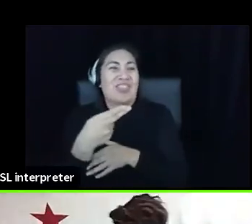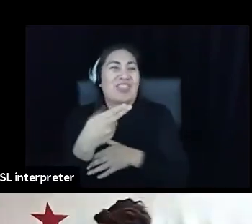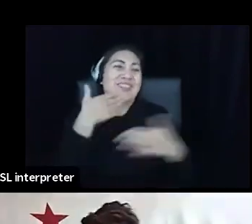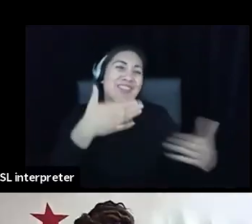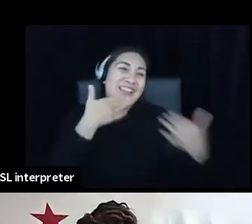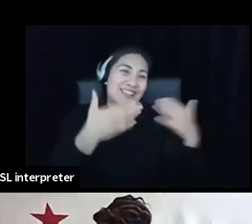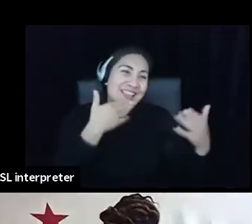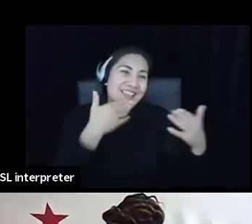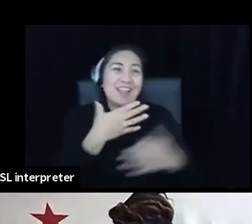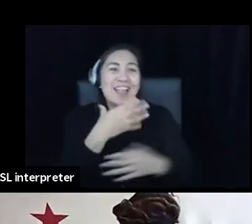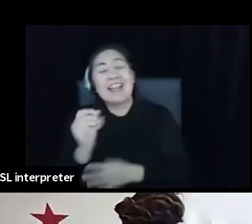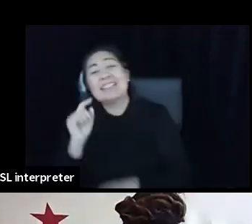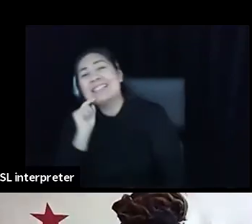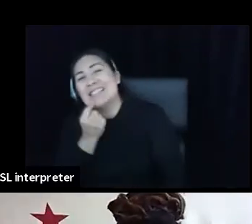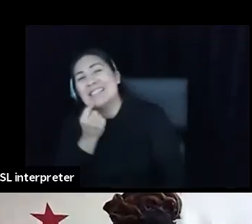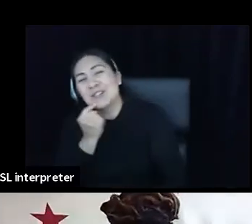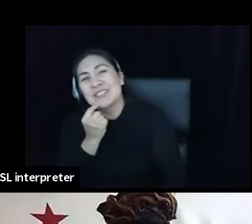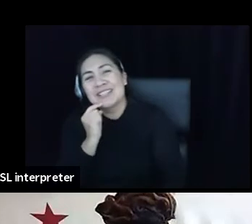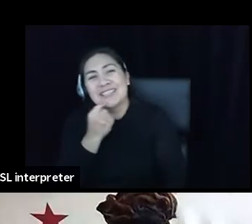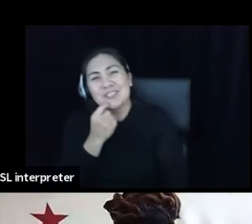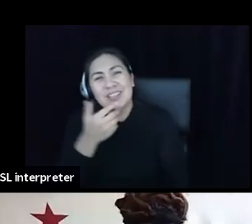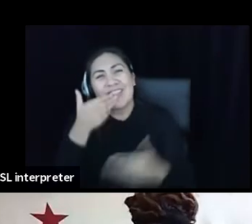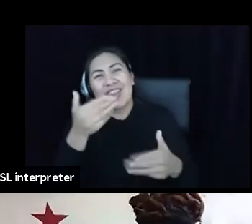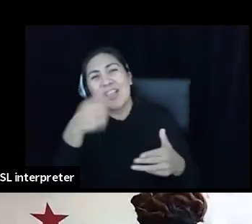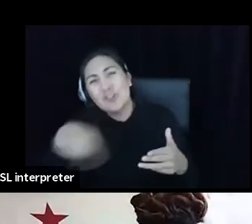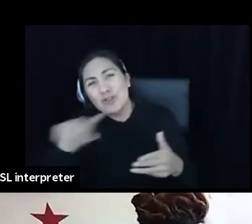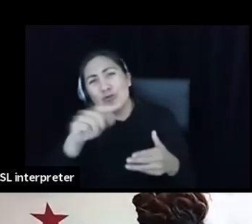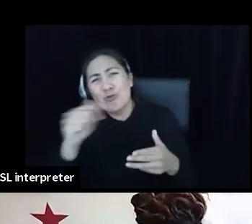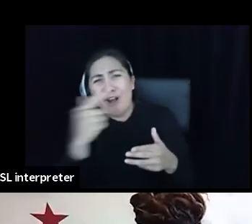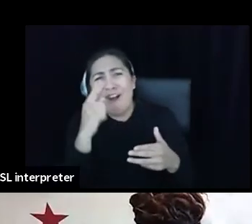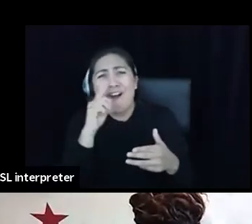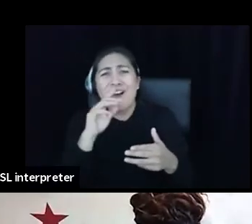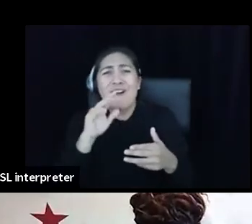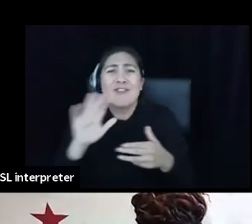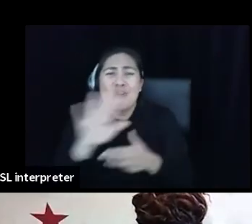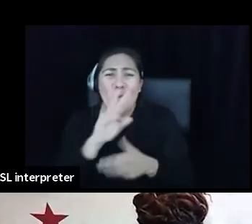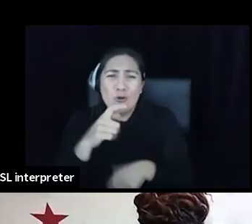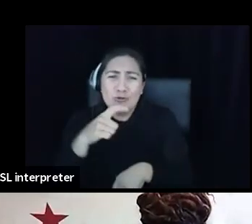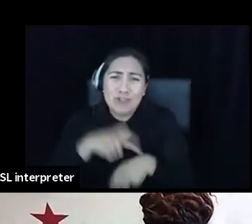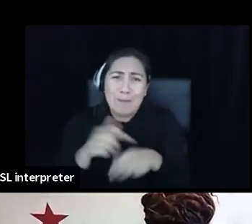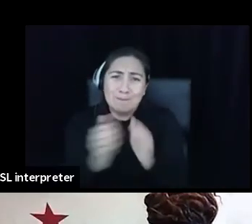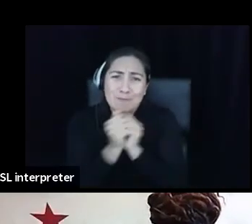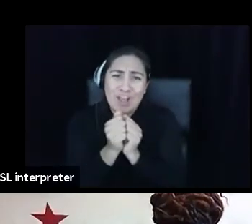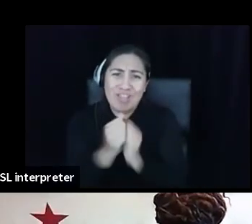And seriously, thank you all for spending time with us today.